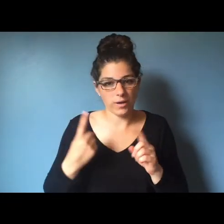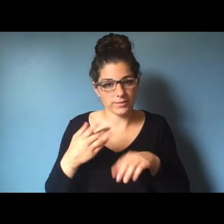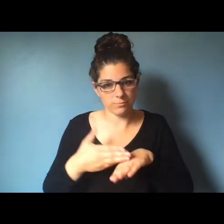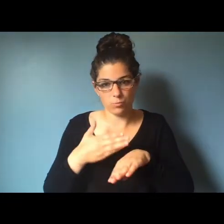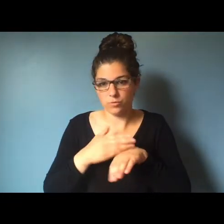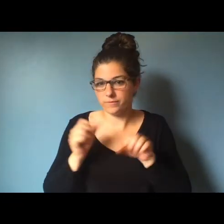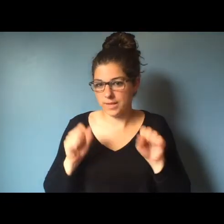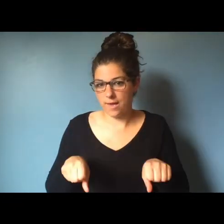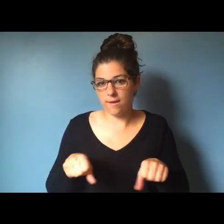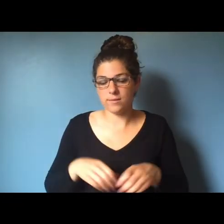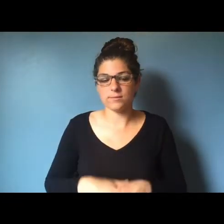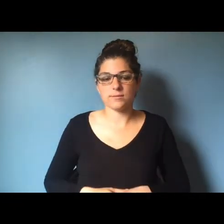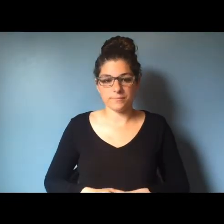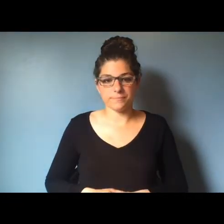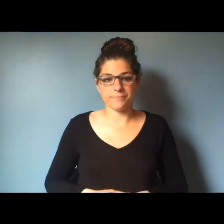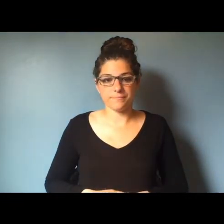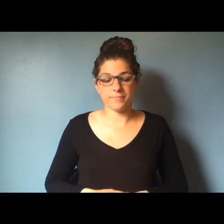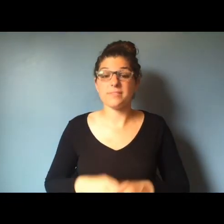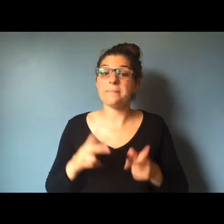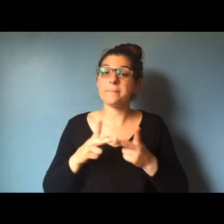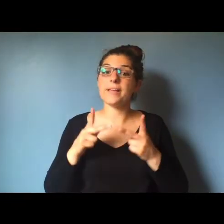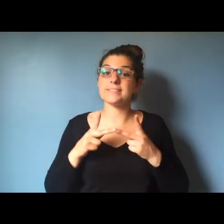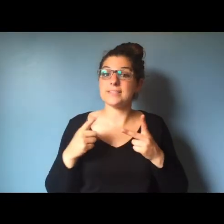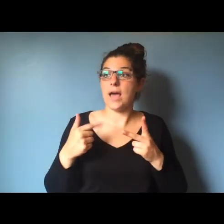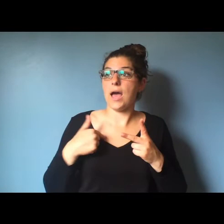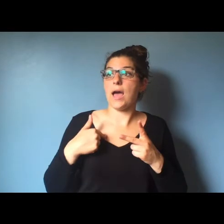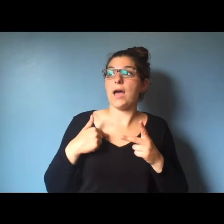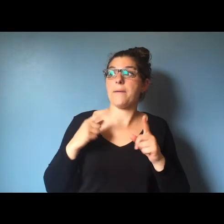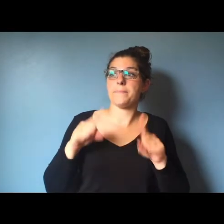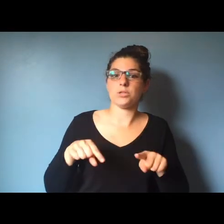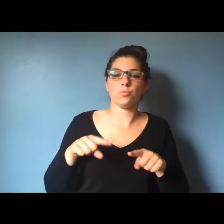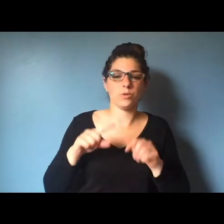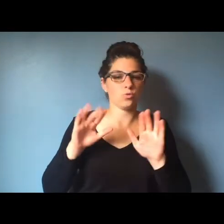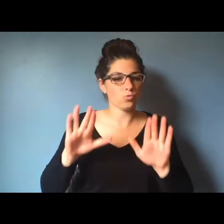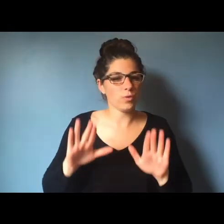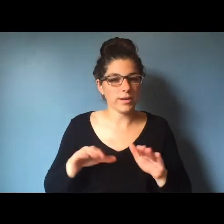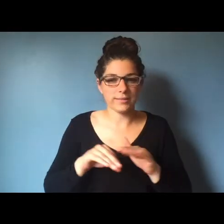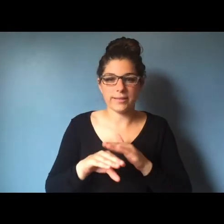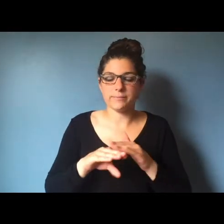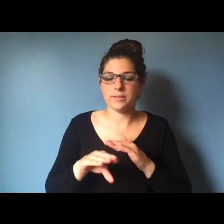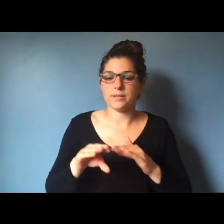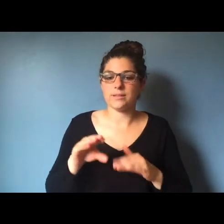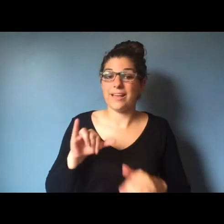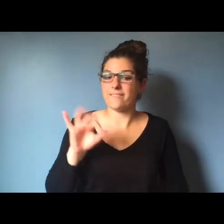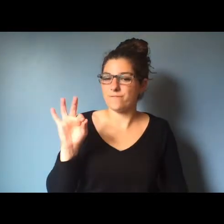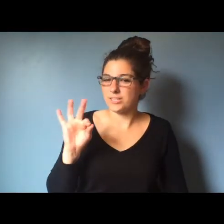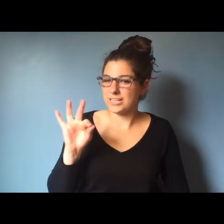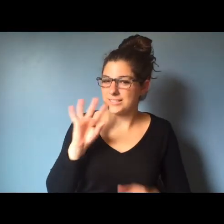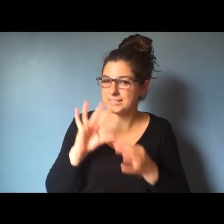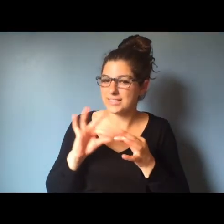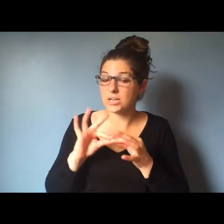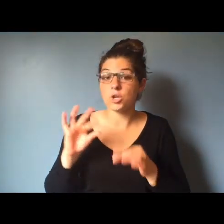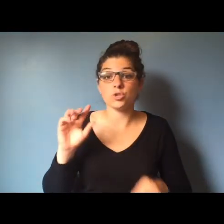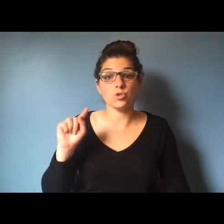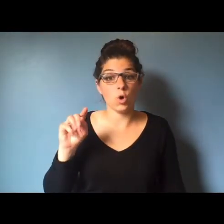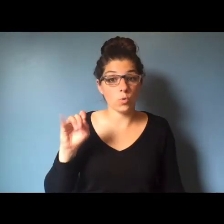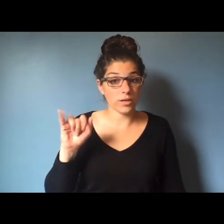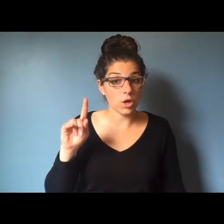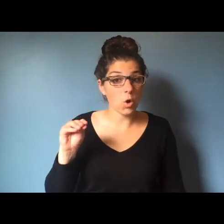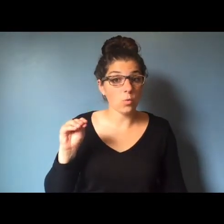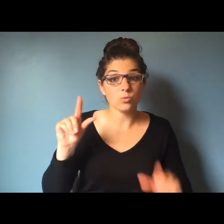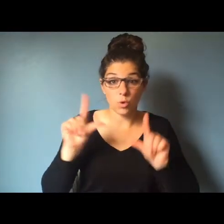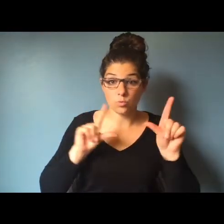improve. The places that I've been to with the great accessibility is, like Francesco said, Tokyo is one of the places